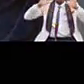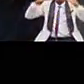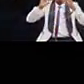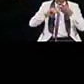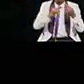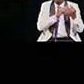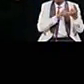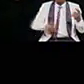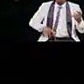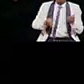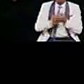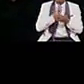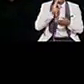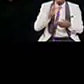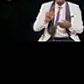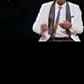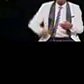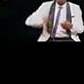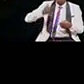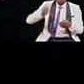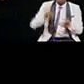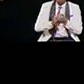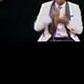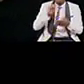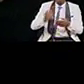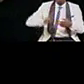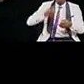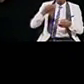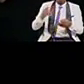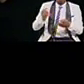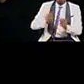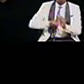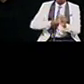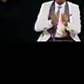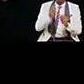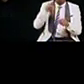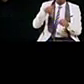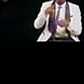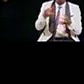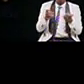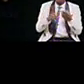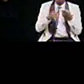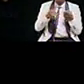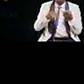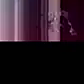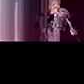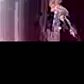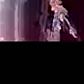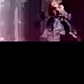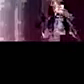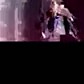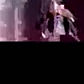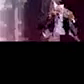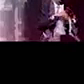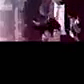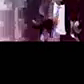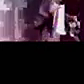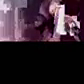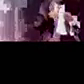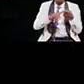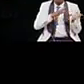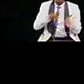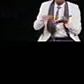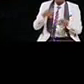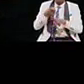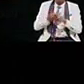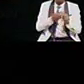essence, and that's the progress, and that's the process of the follow-up. You want them to cleave to the Lord, not to depart from the Lord, not to look back again,